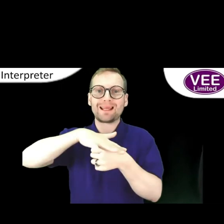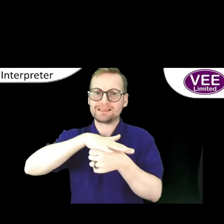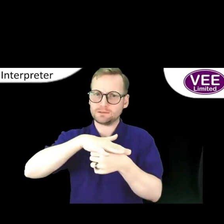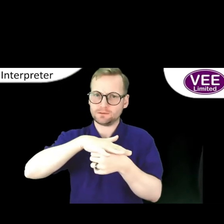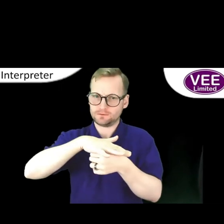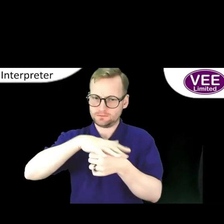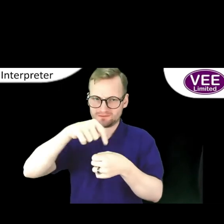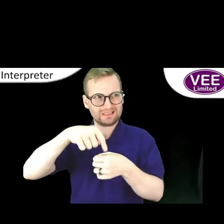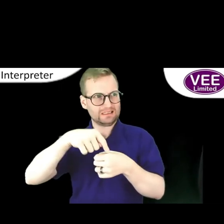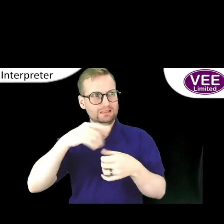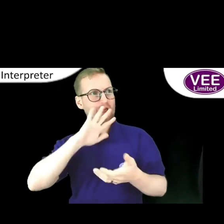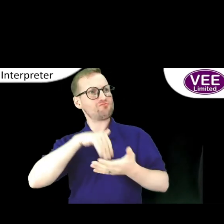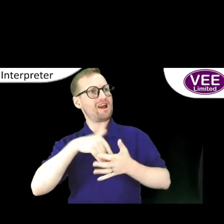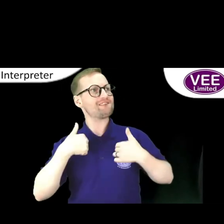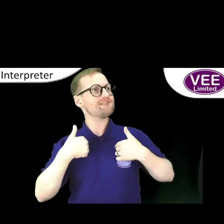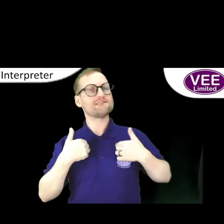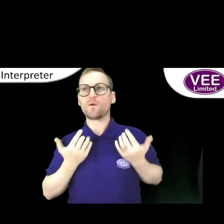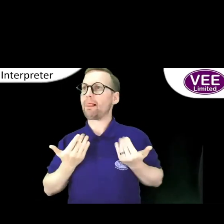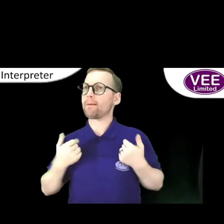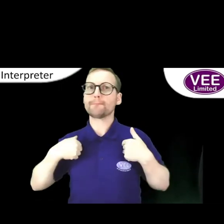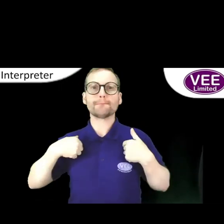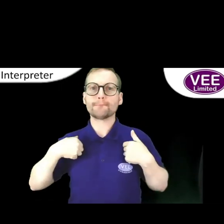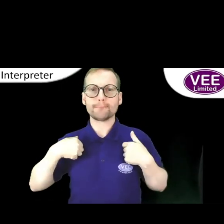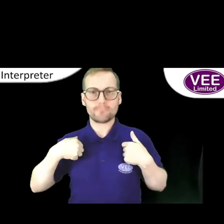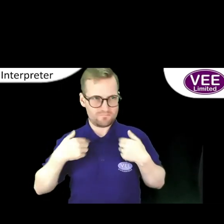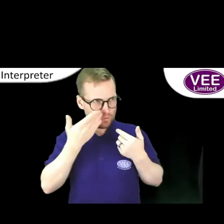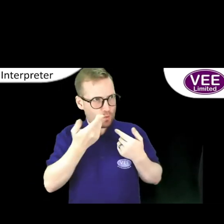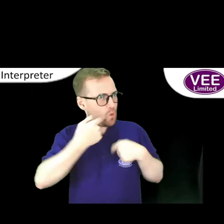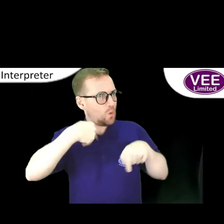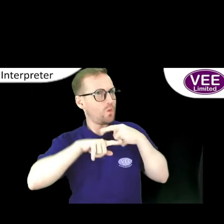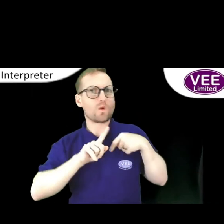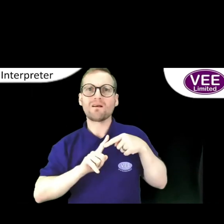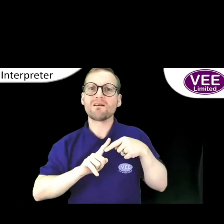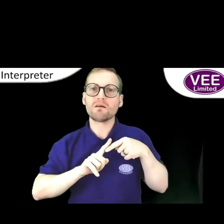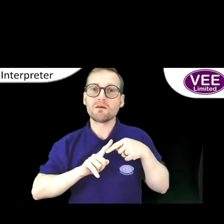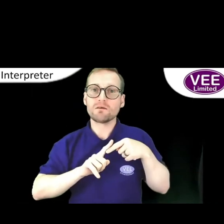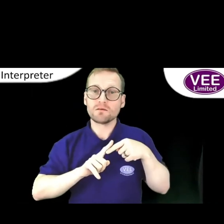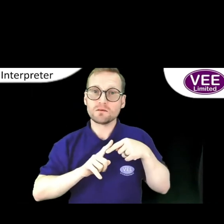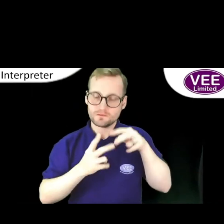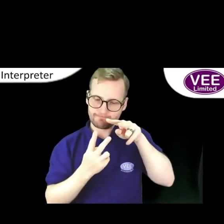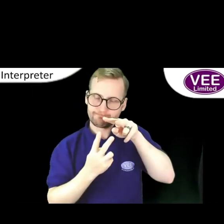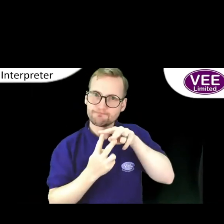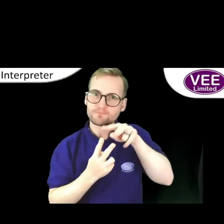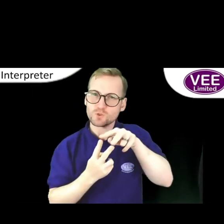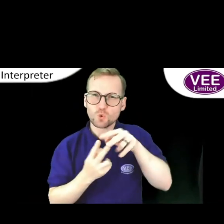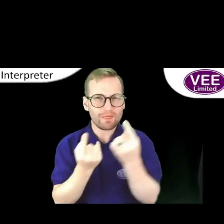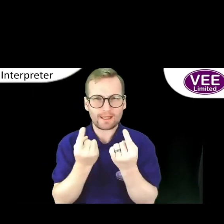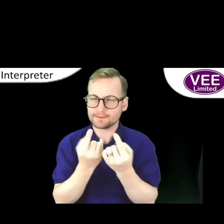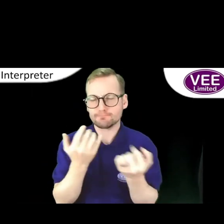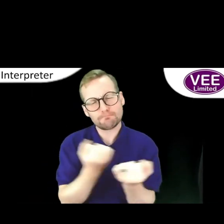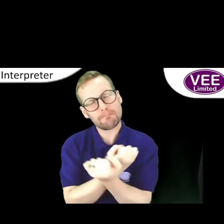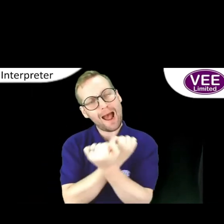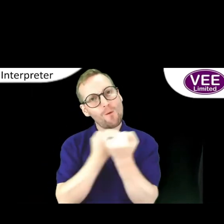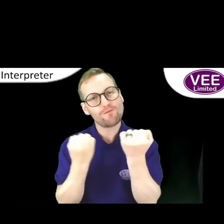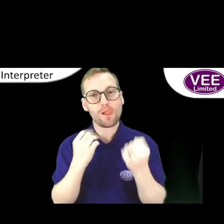unwelcome, to land that is unfamiliar. The two of these two powerful objects speaks to both the